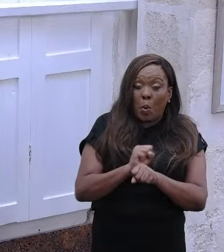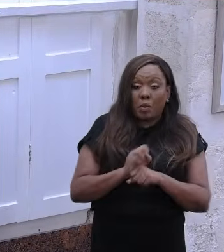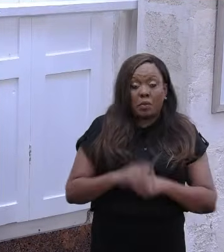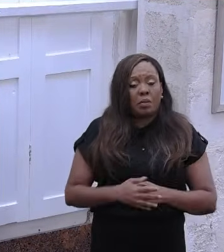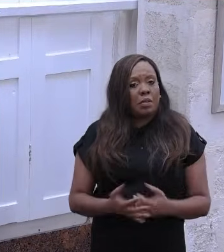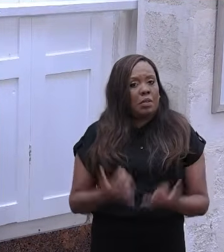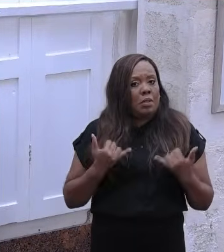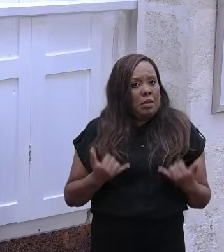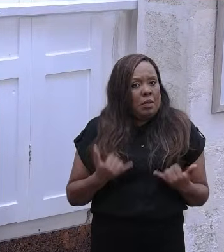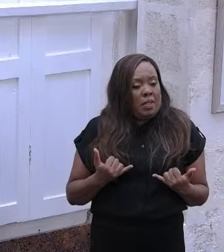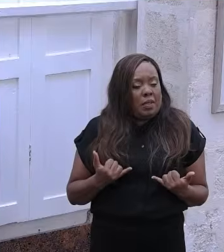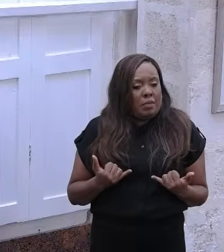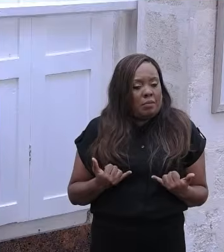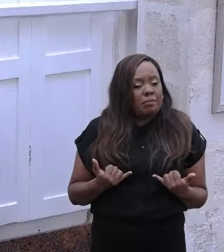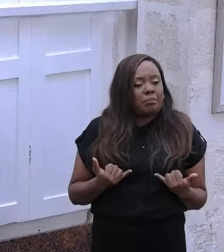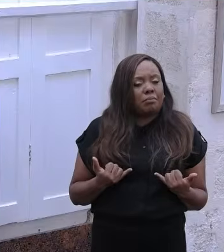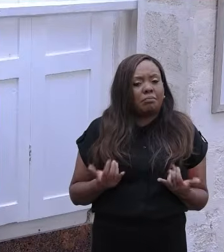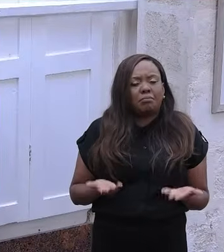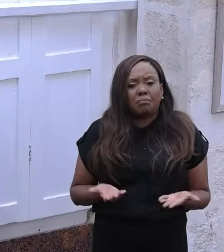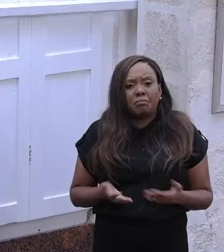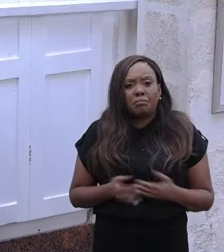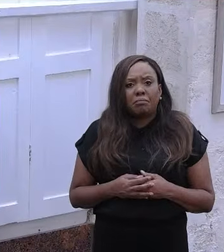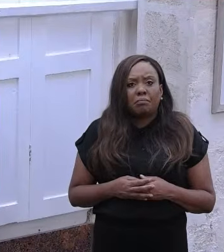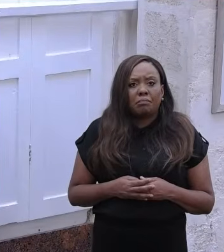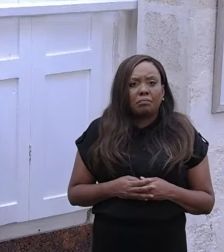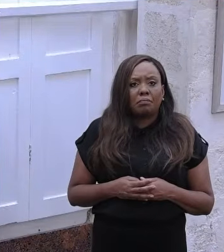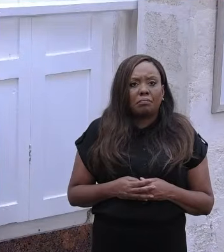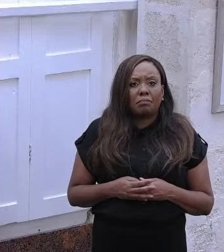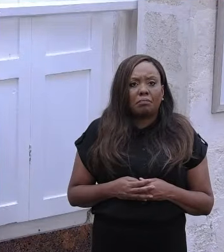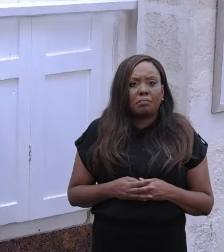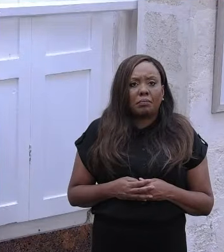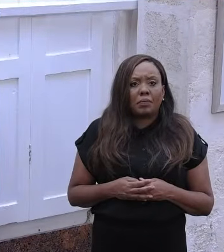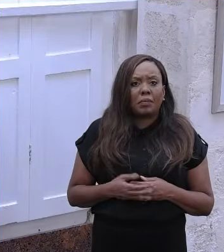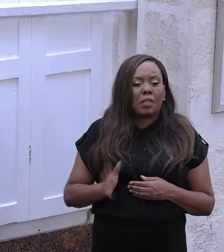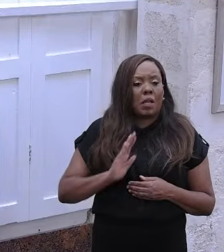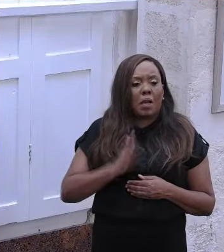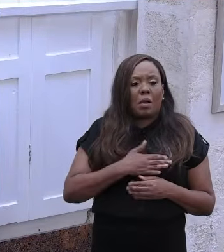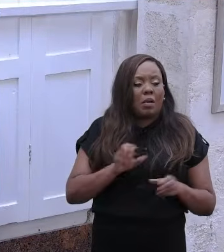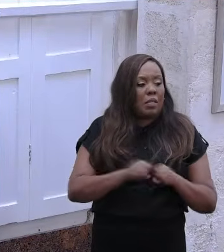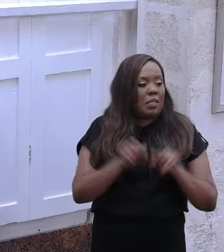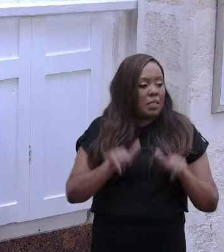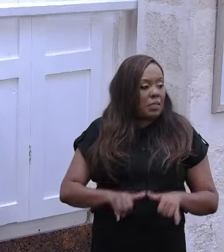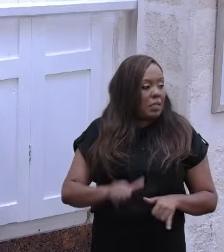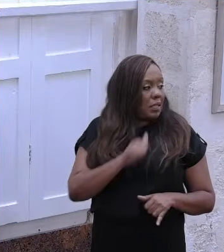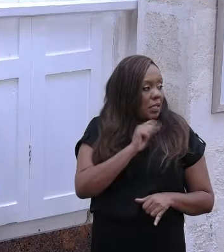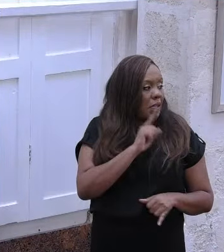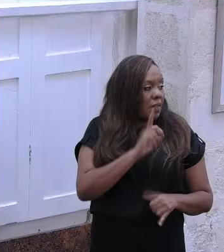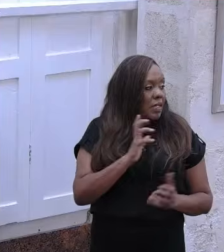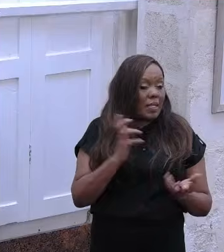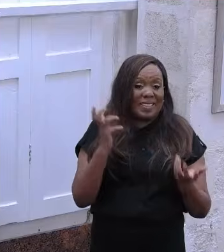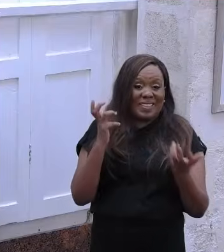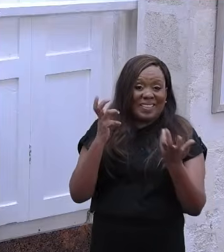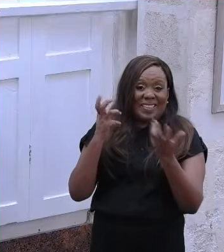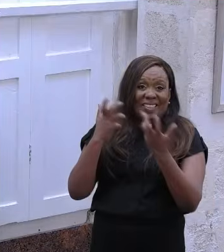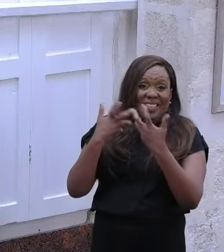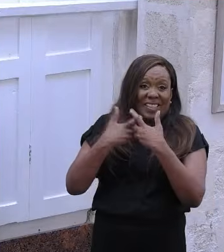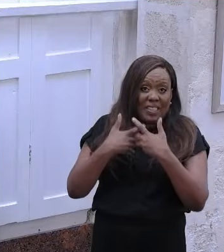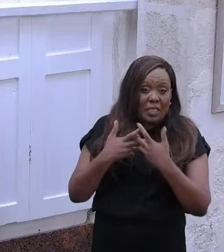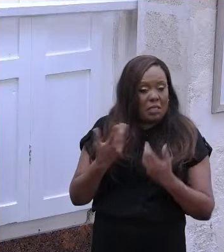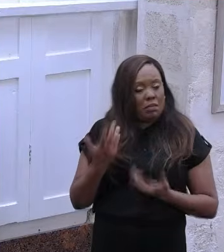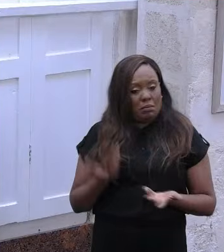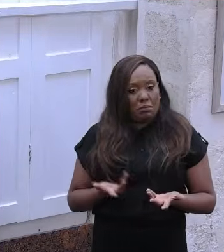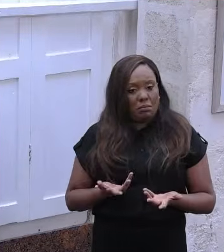system is not fit for purpose. That is my humble submission to the committee. It is not fit for